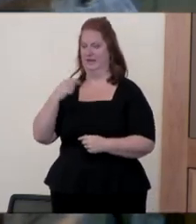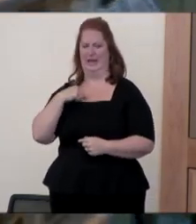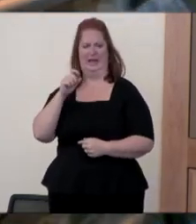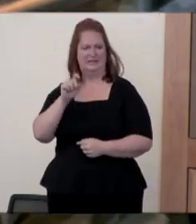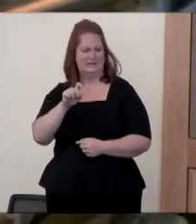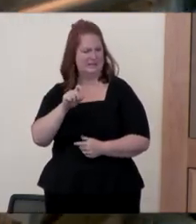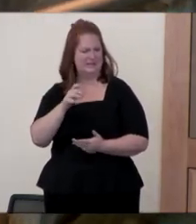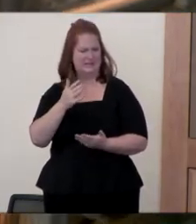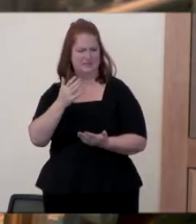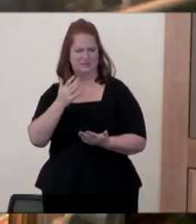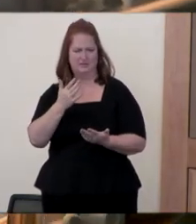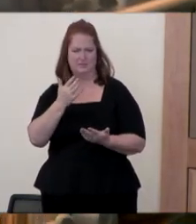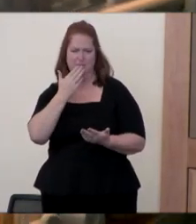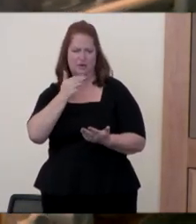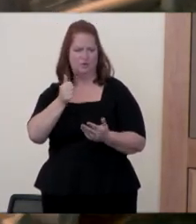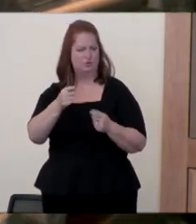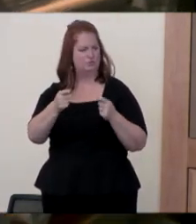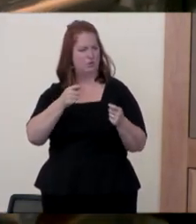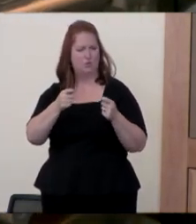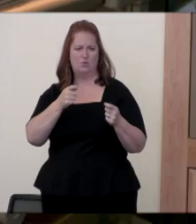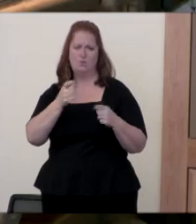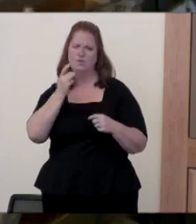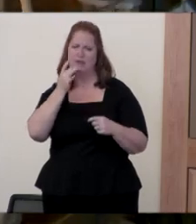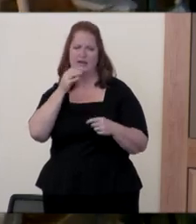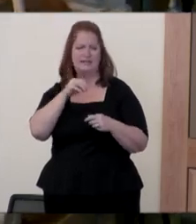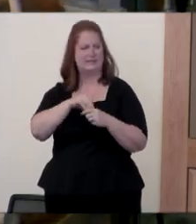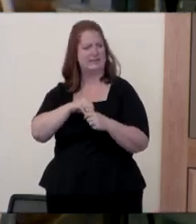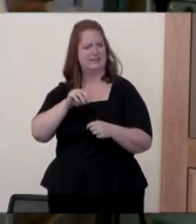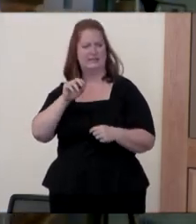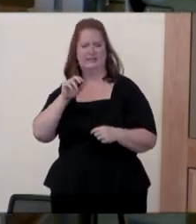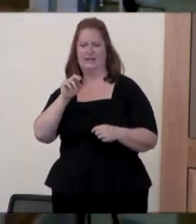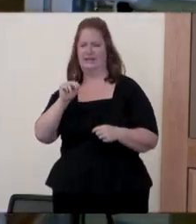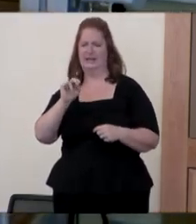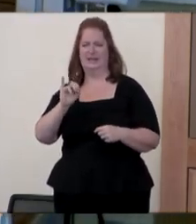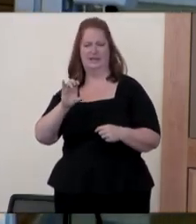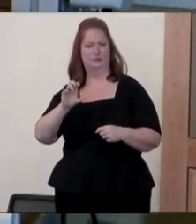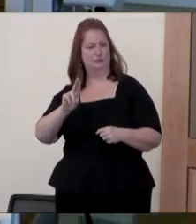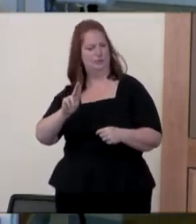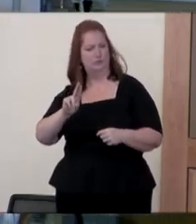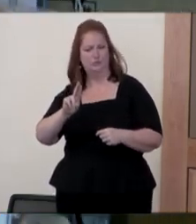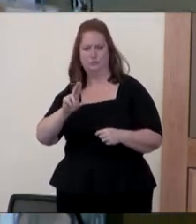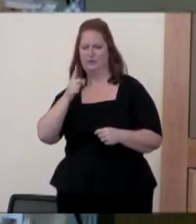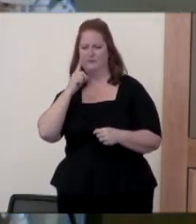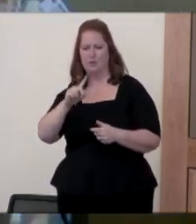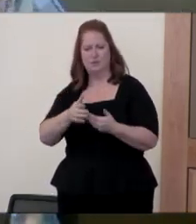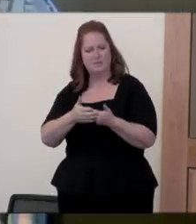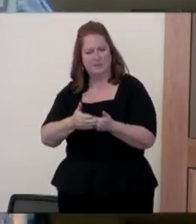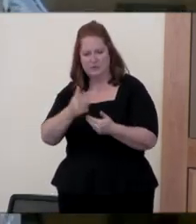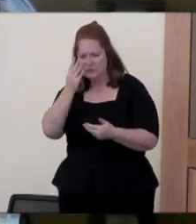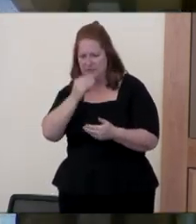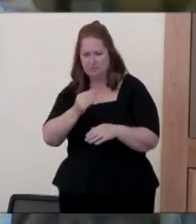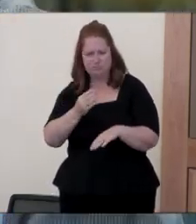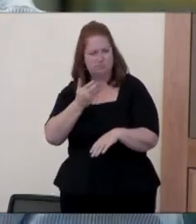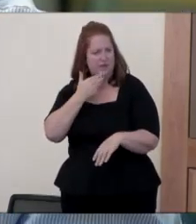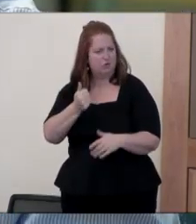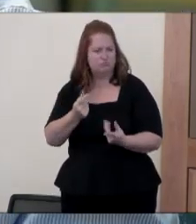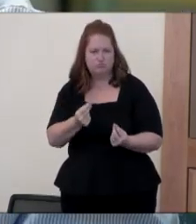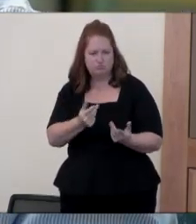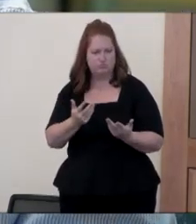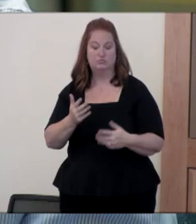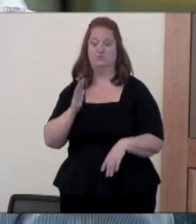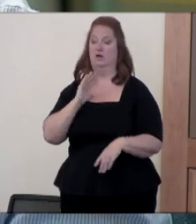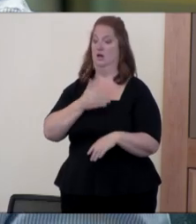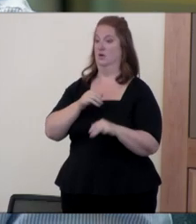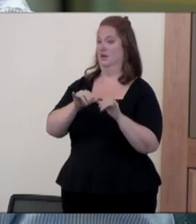to control the light environment in the neonatal ICU for premature infants to sleep better." Our passion in medicine and our